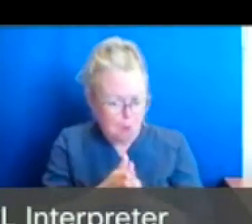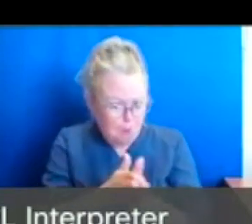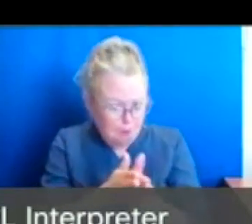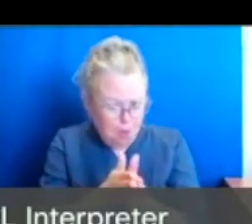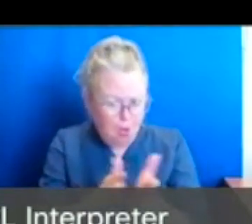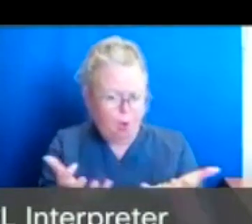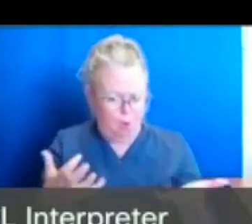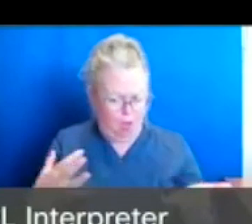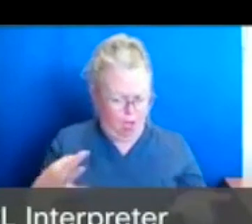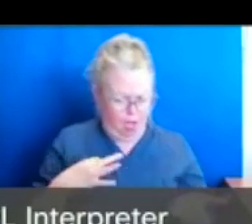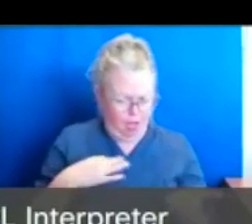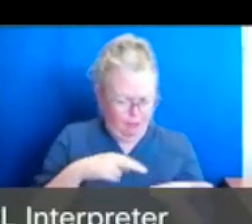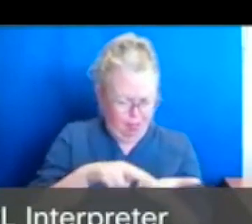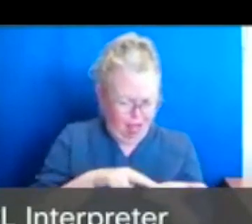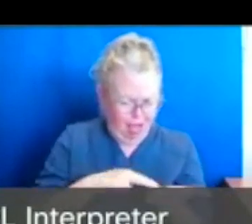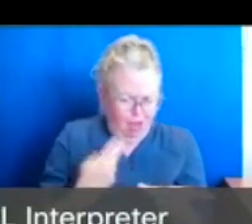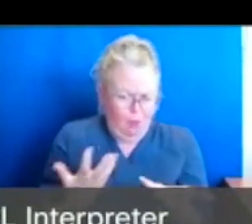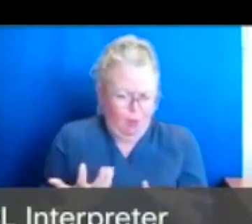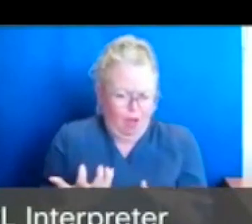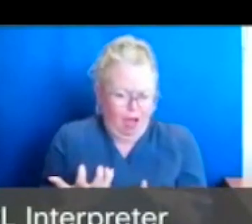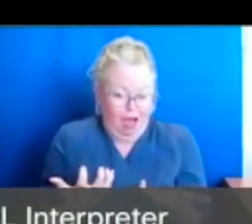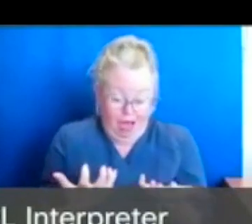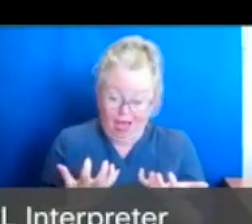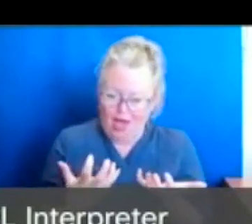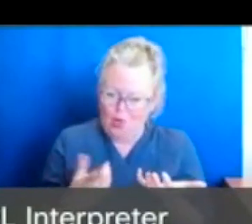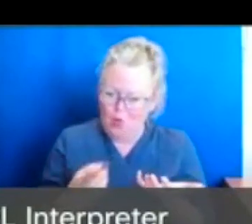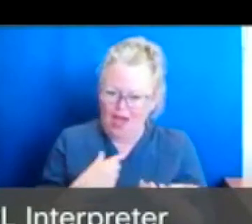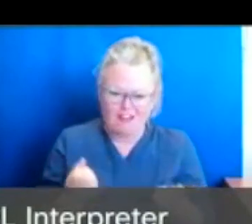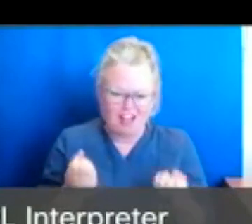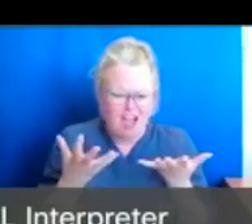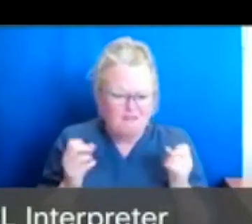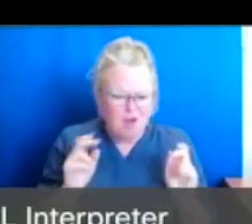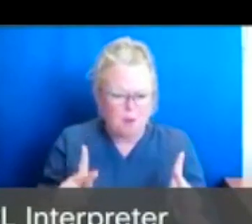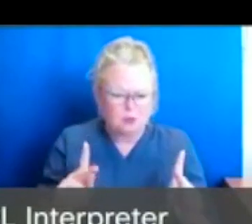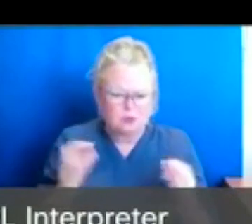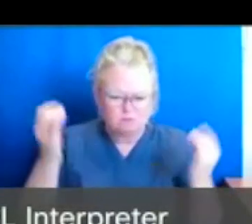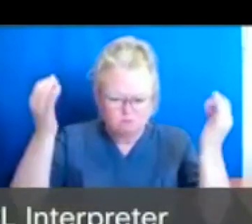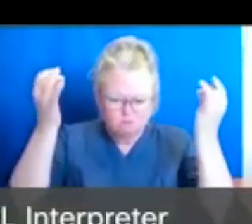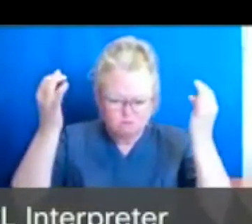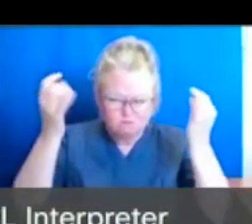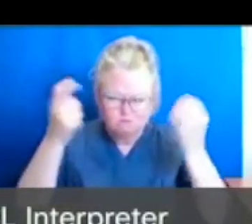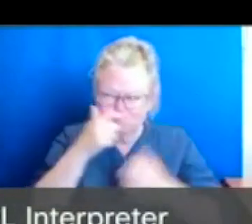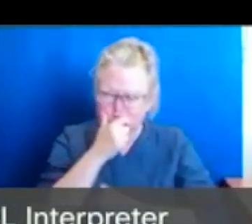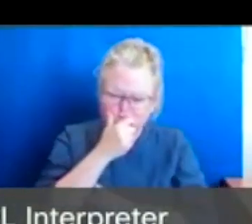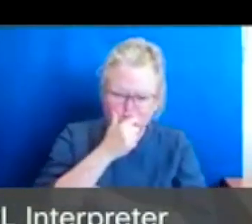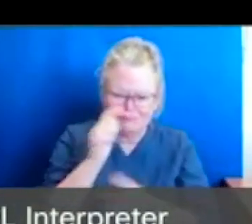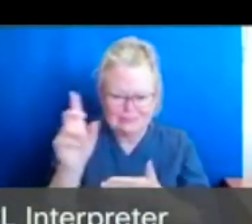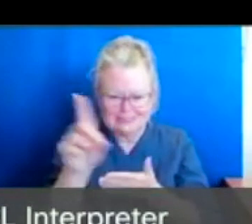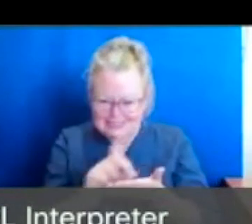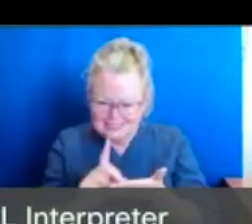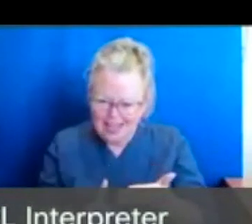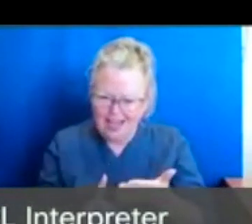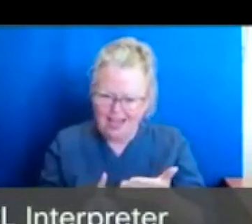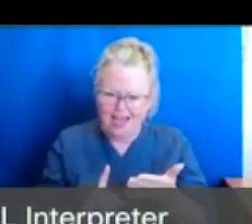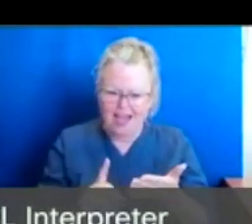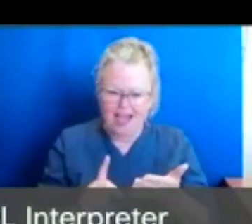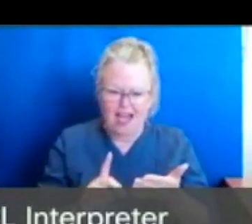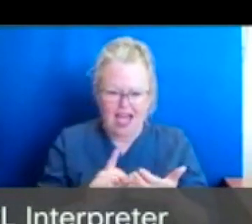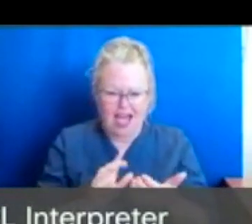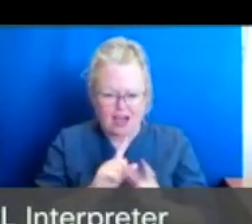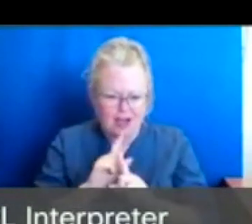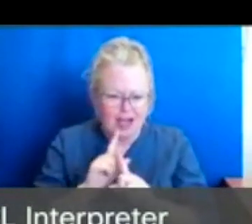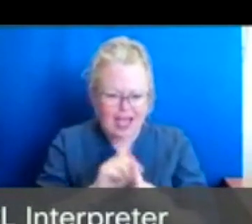this initiative in particular, which has many, many opportunities for many, many questions, as Alan just,